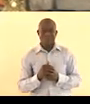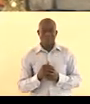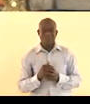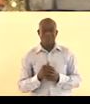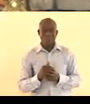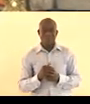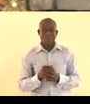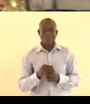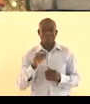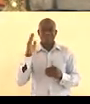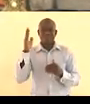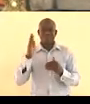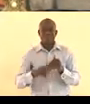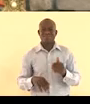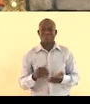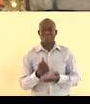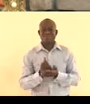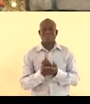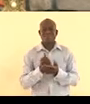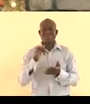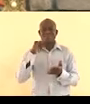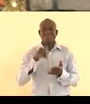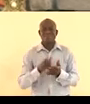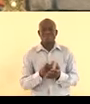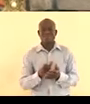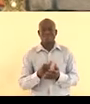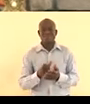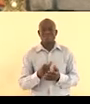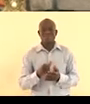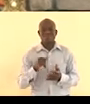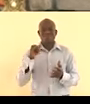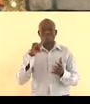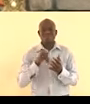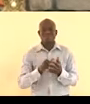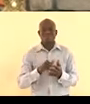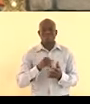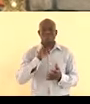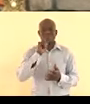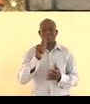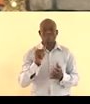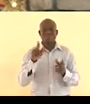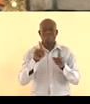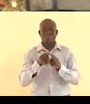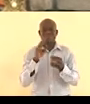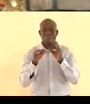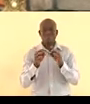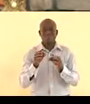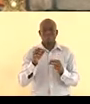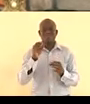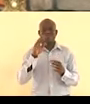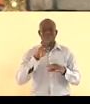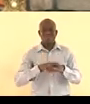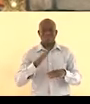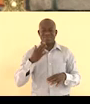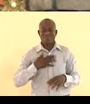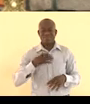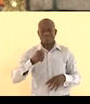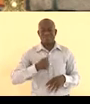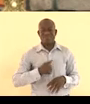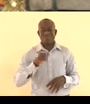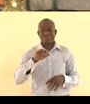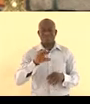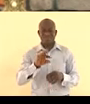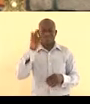prophet, and king. I can't help it. I have been commissioned. But it's not as if on my own I would have chosen the life